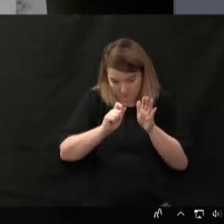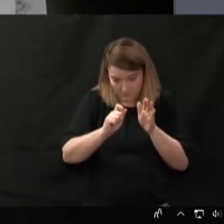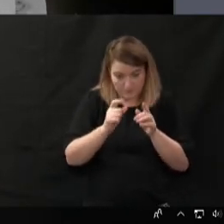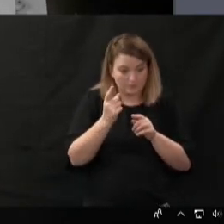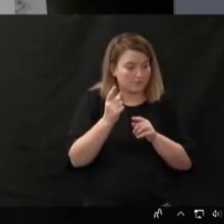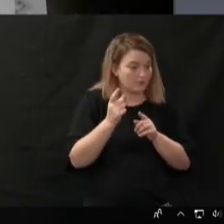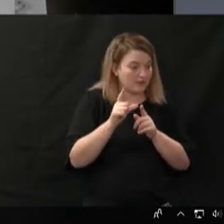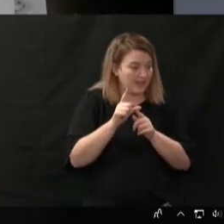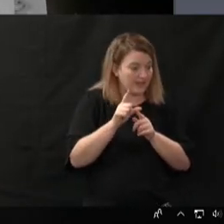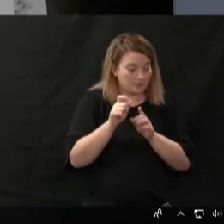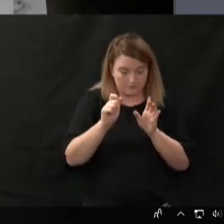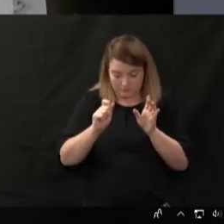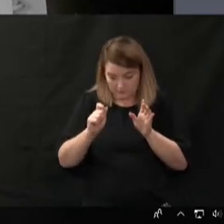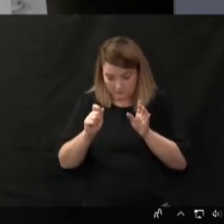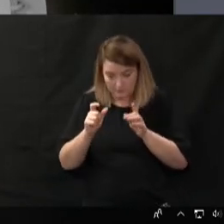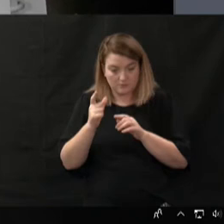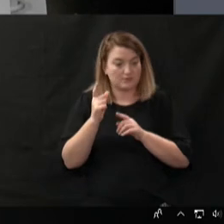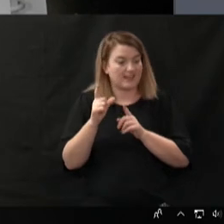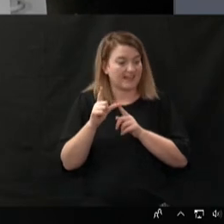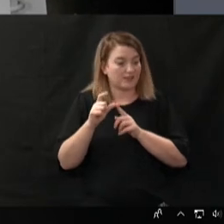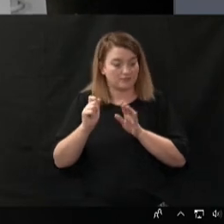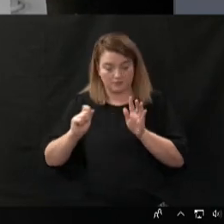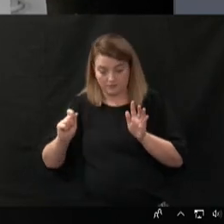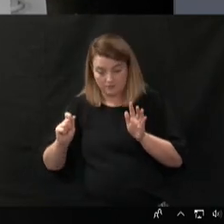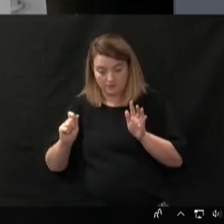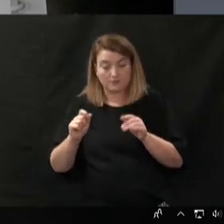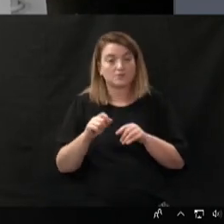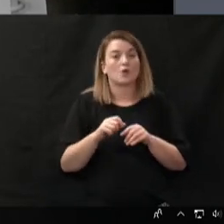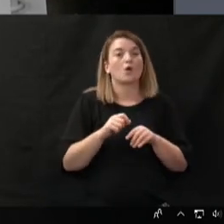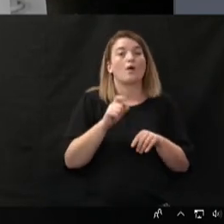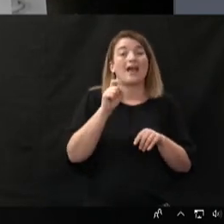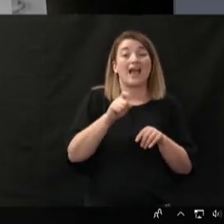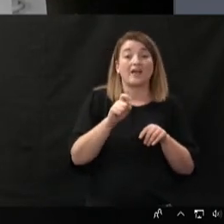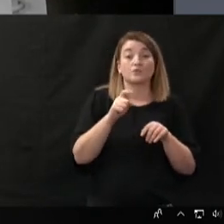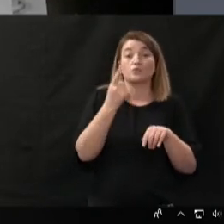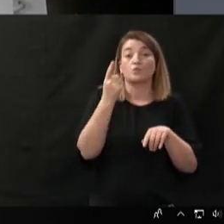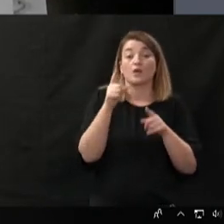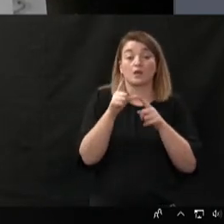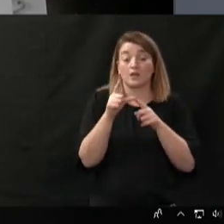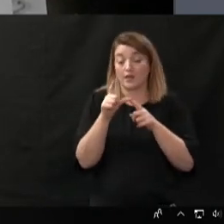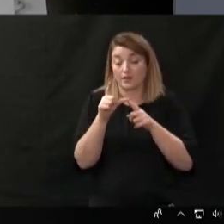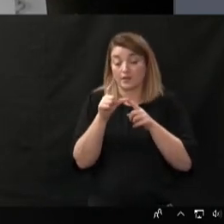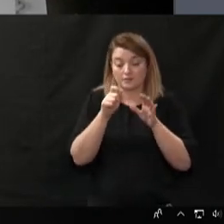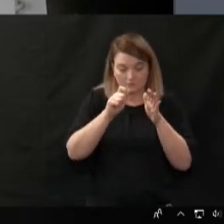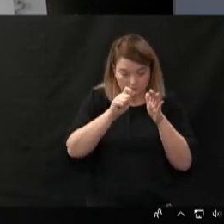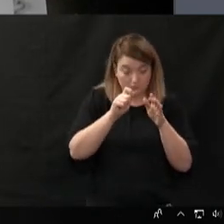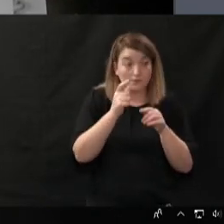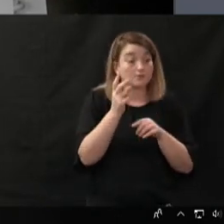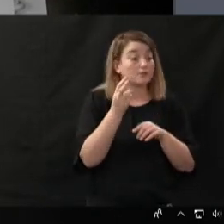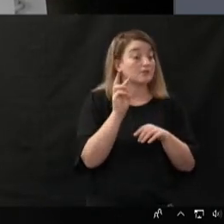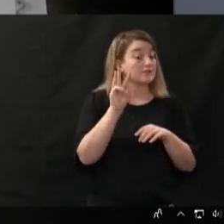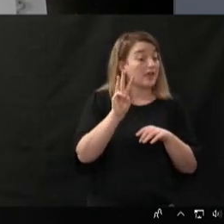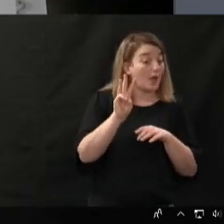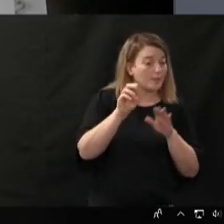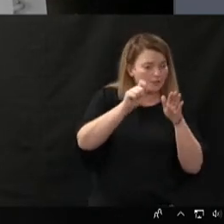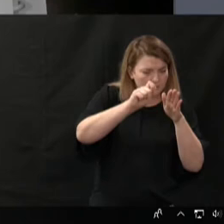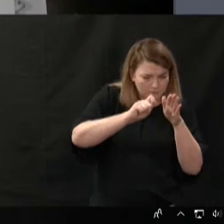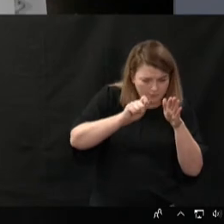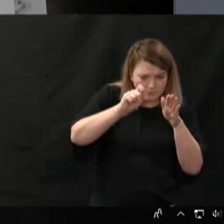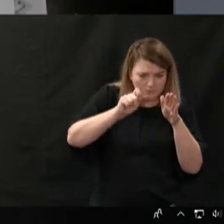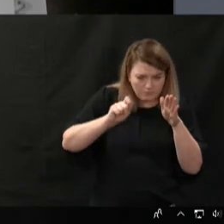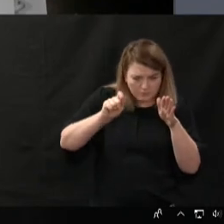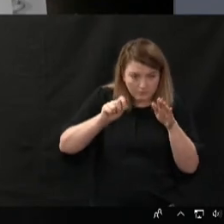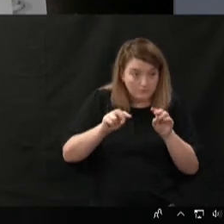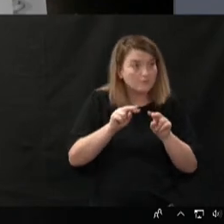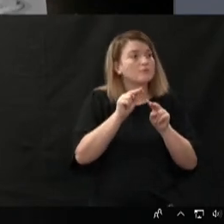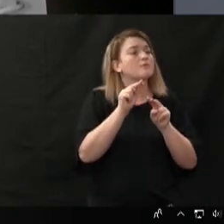4 times. Their brain has taken a picture of that word. So they write the W, then they look down, write that, then they look back up,